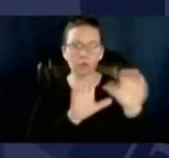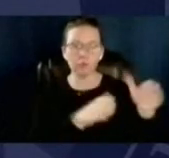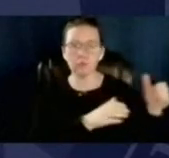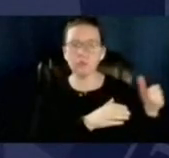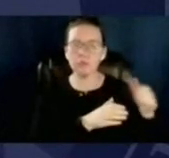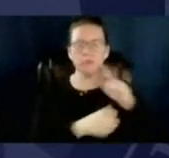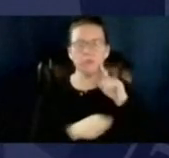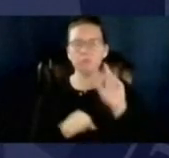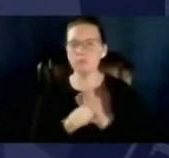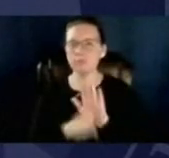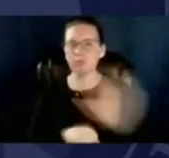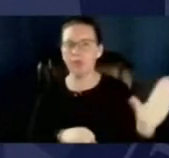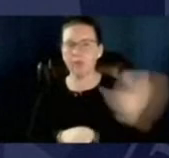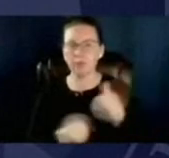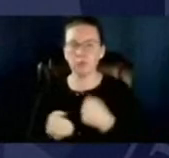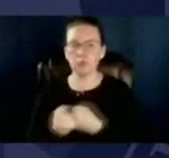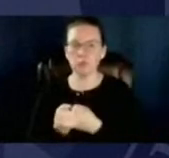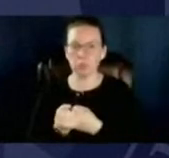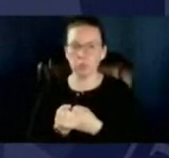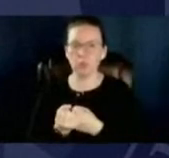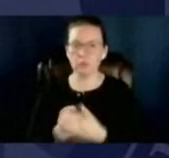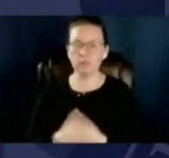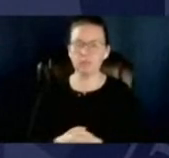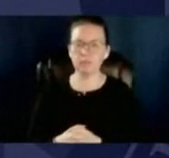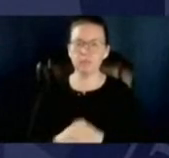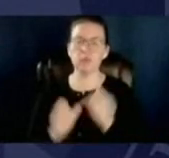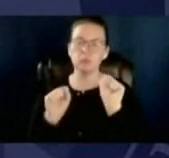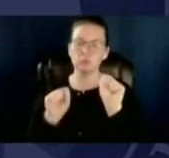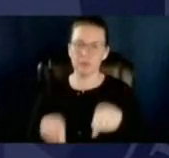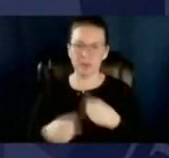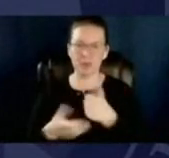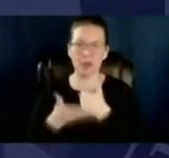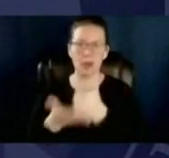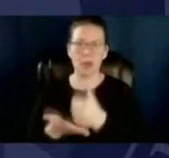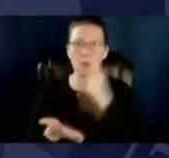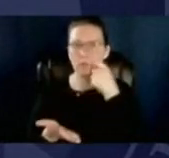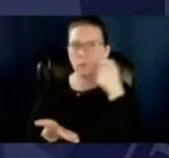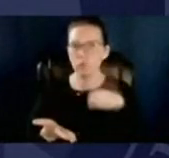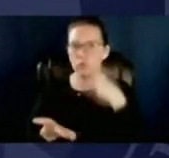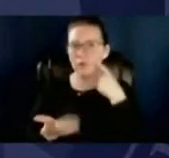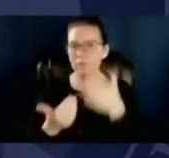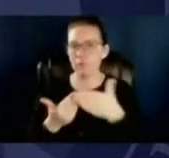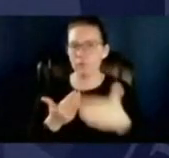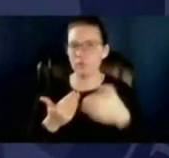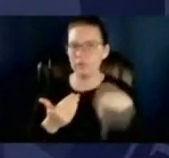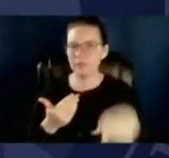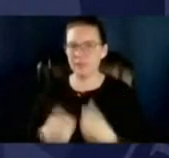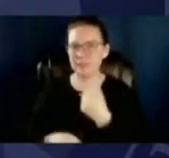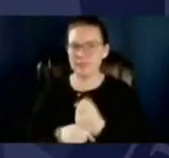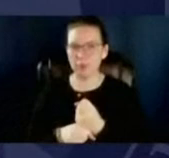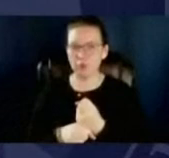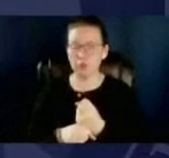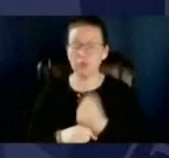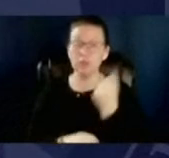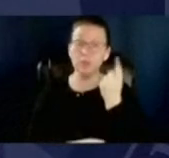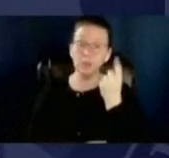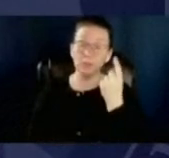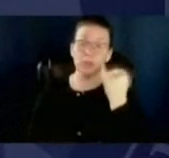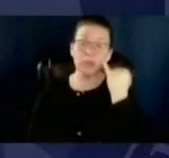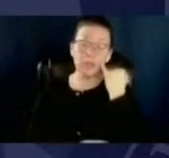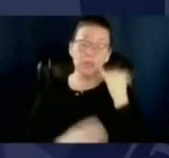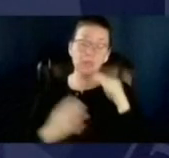essentially will take Ukraine through the remainder of this year. But if the war